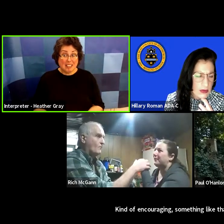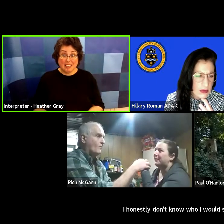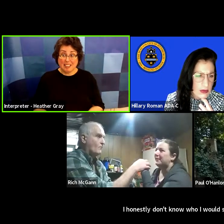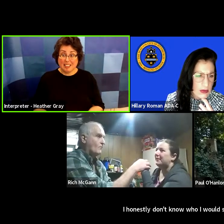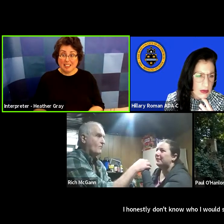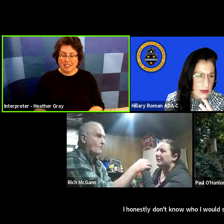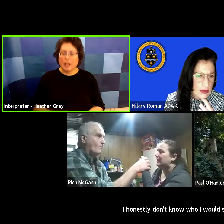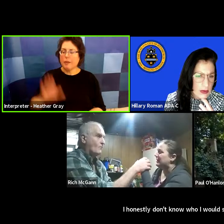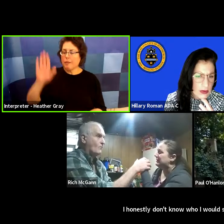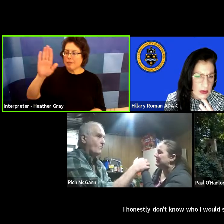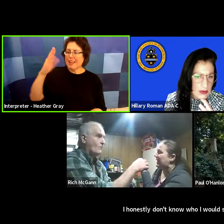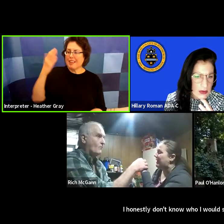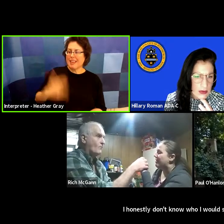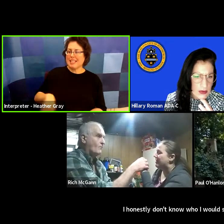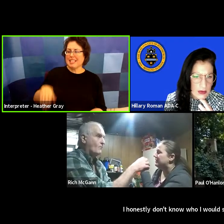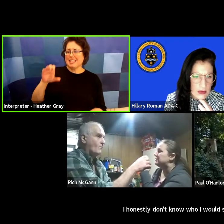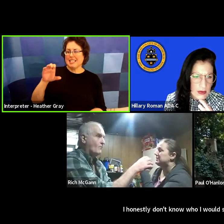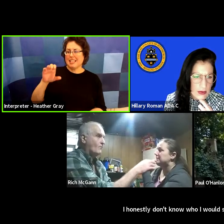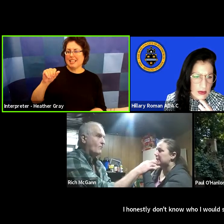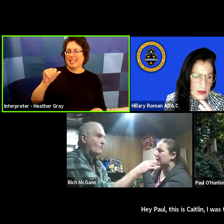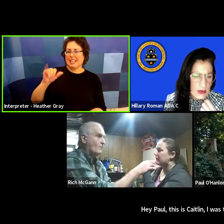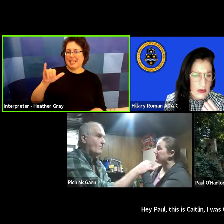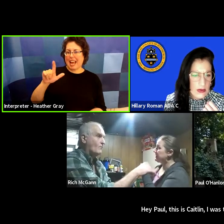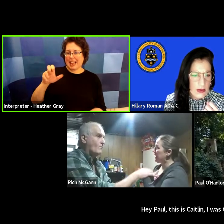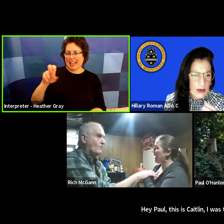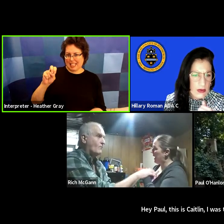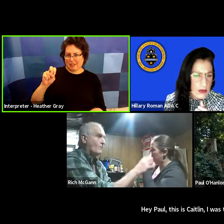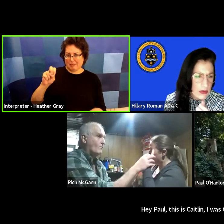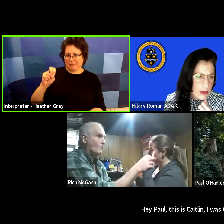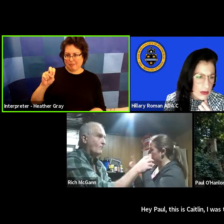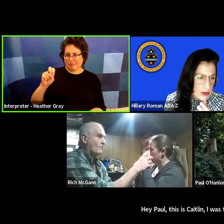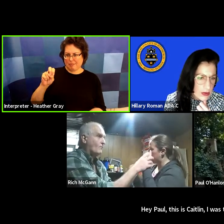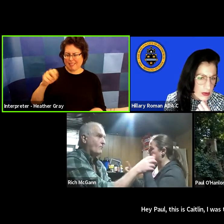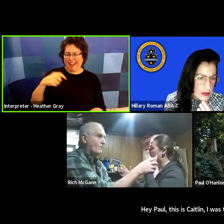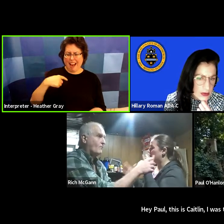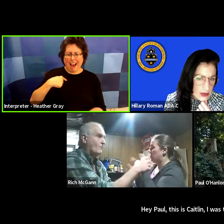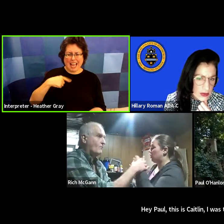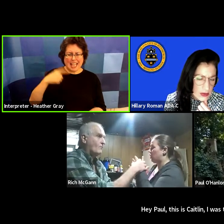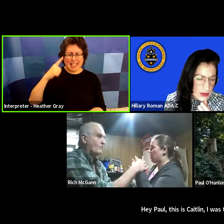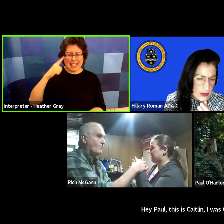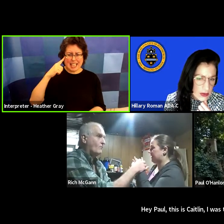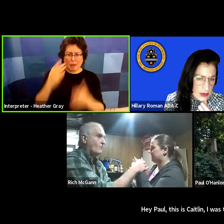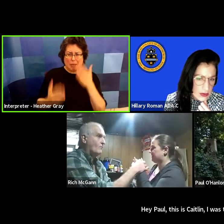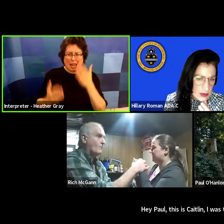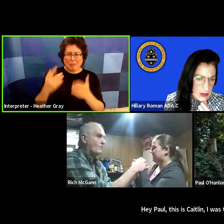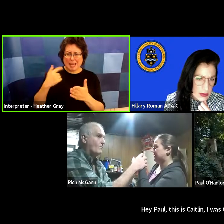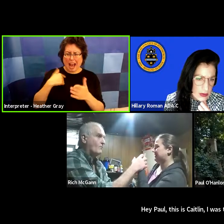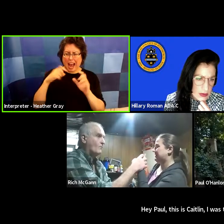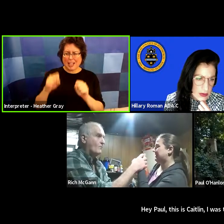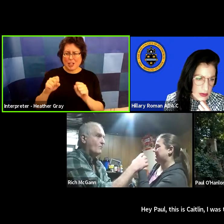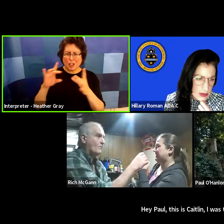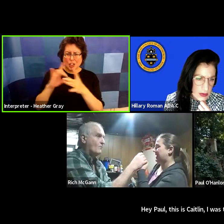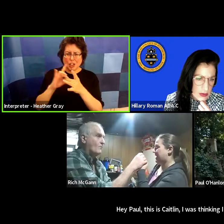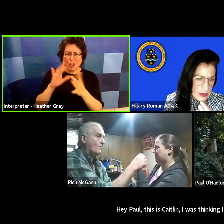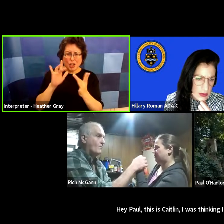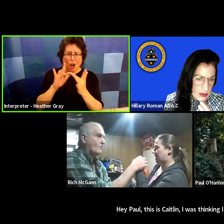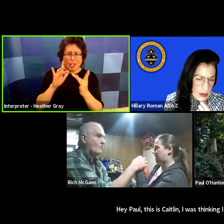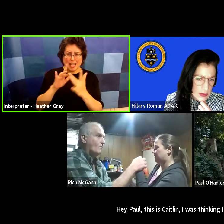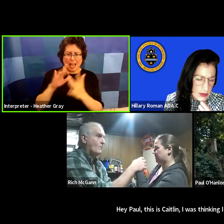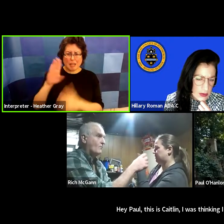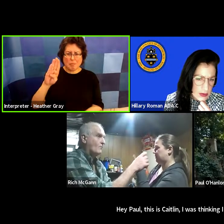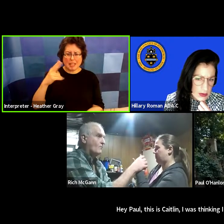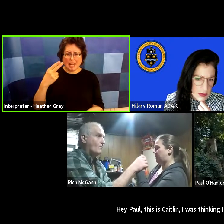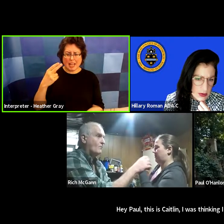Hey, Paul, this is Kaylin. I was thinking I could reach out to DHS and figure out